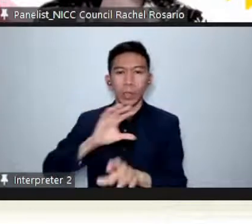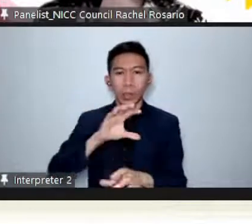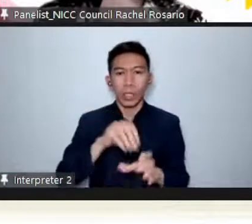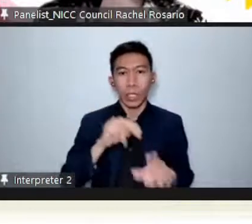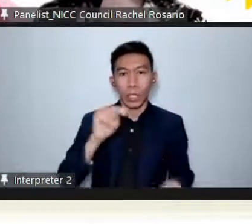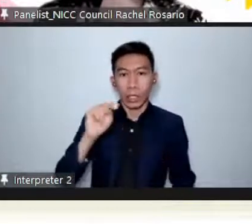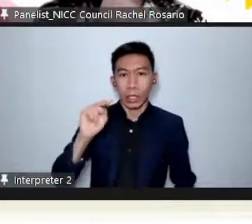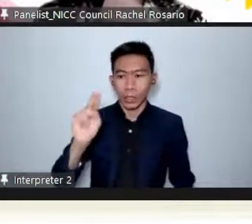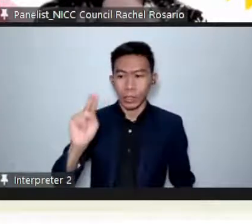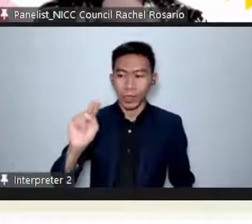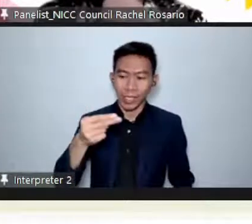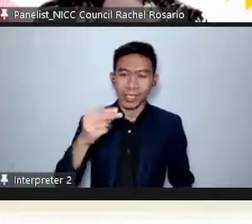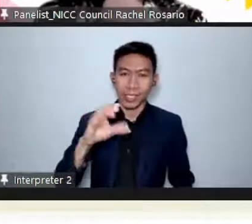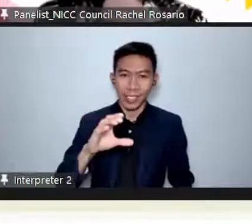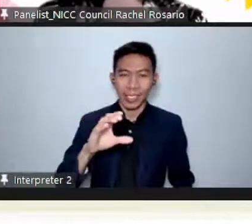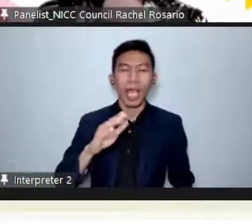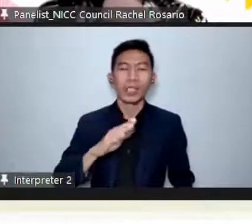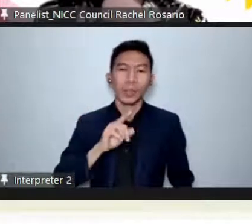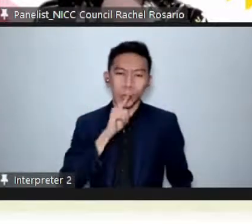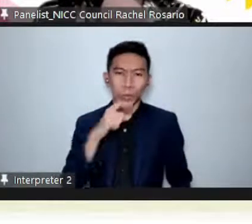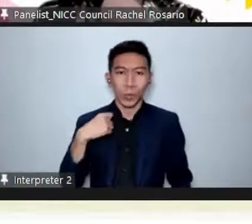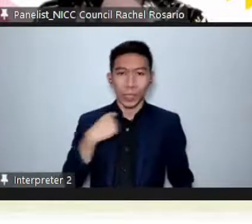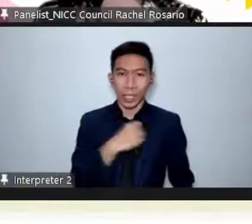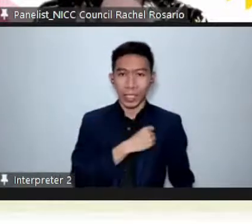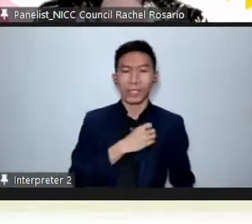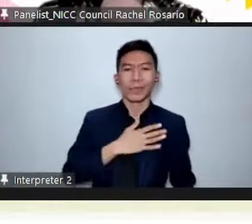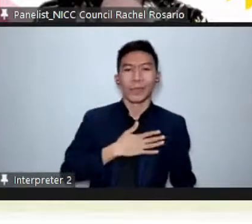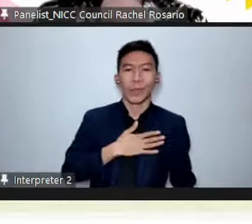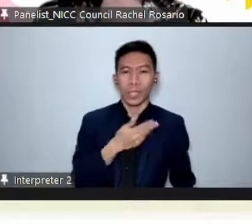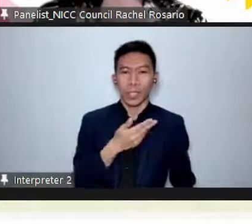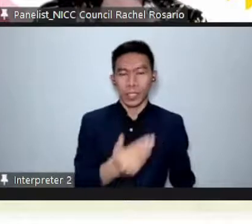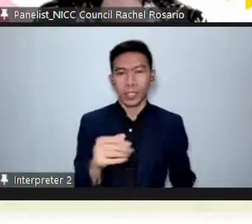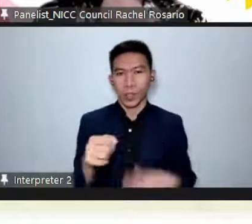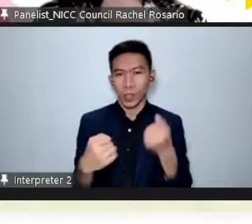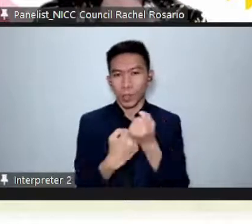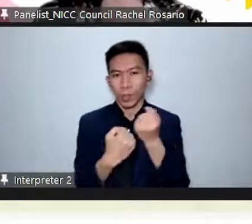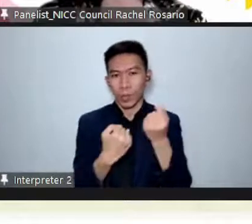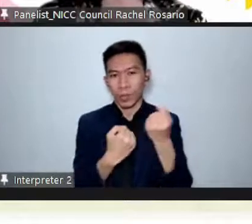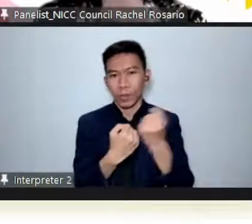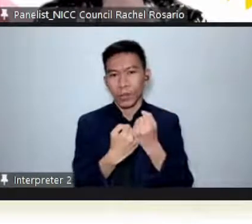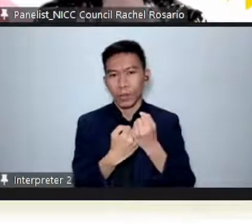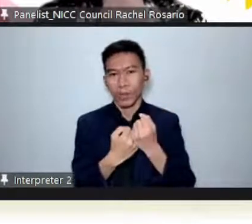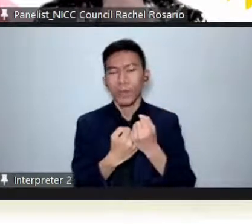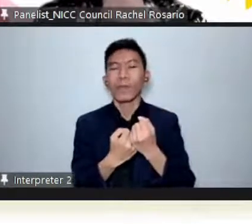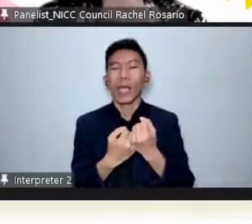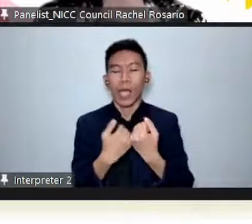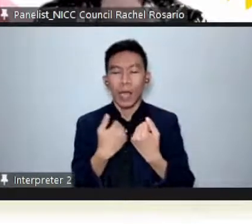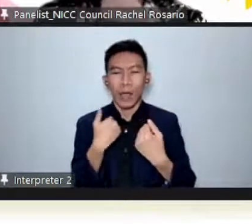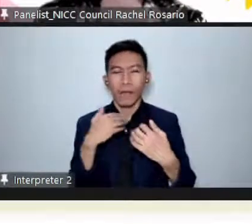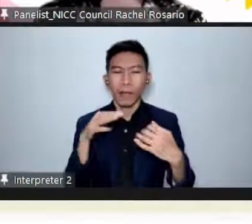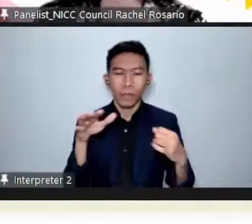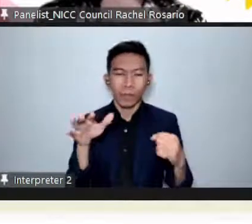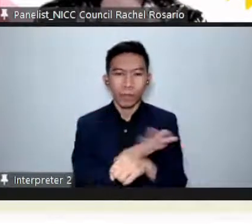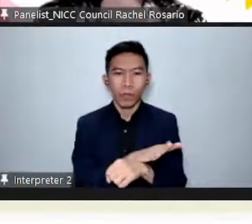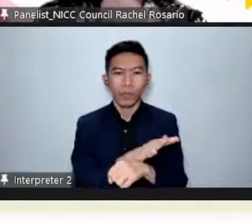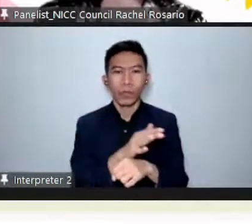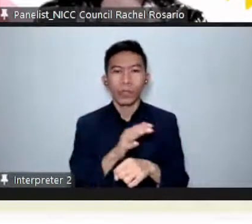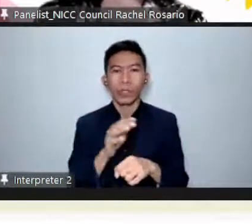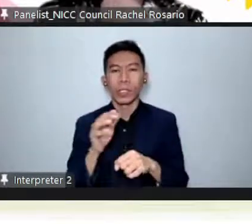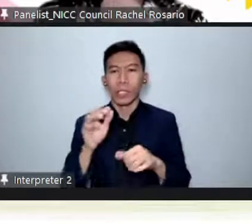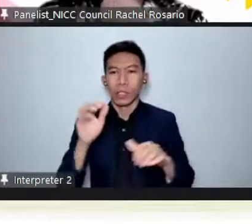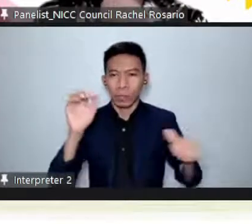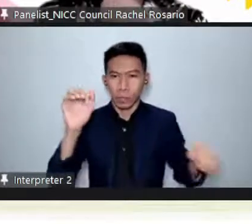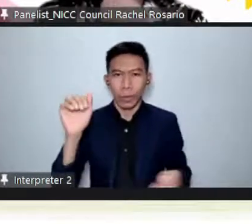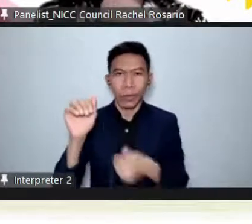more than willing to give our support to have full and strengthened implementation of the National Cancer